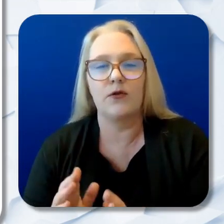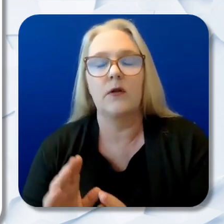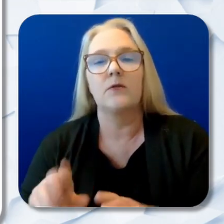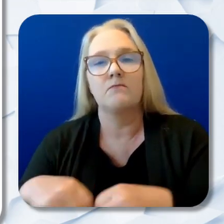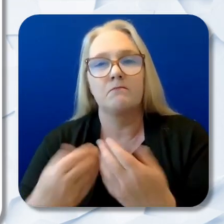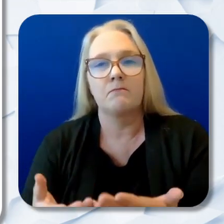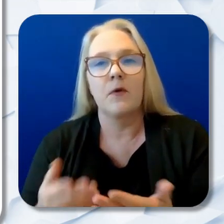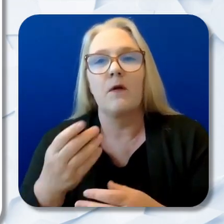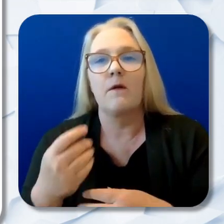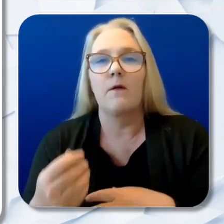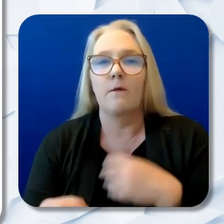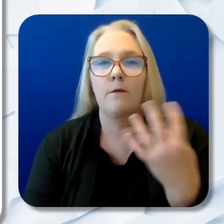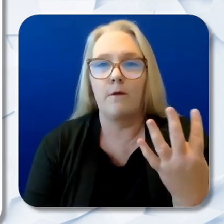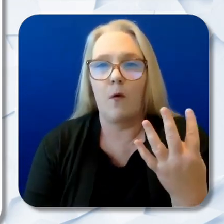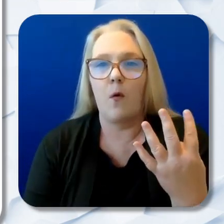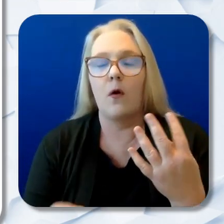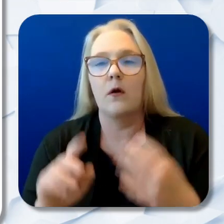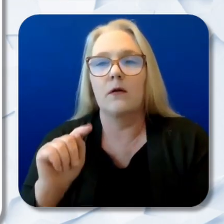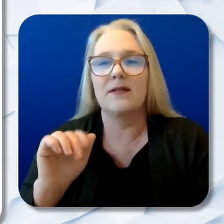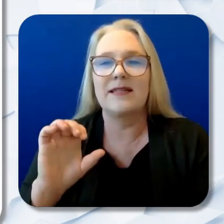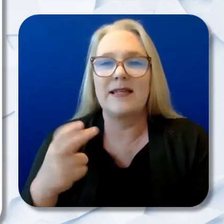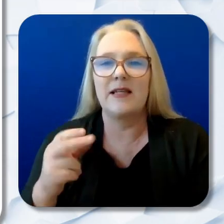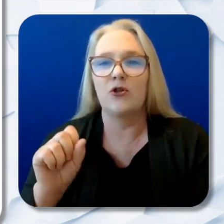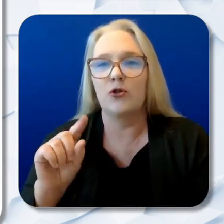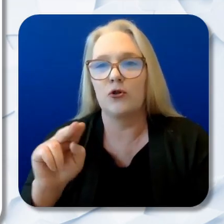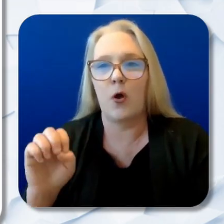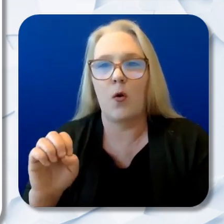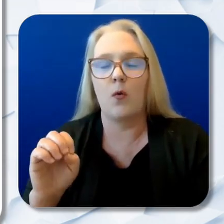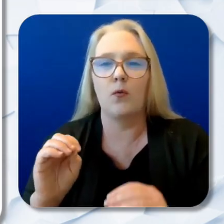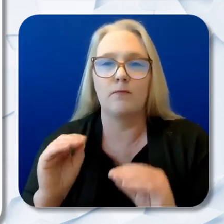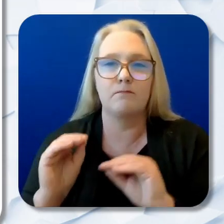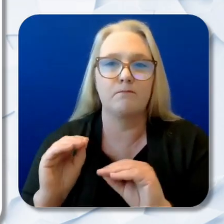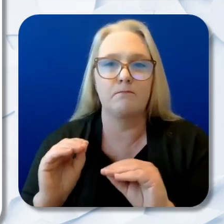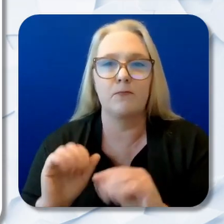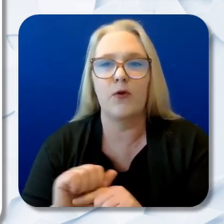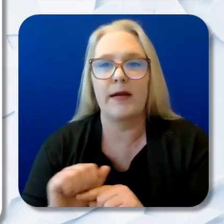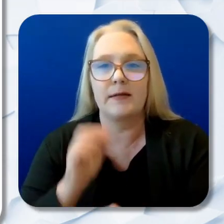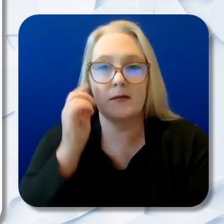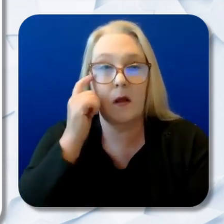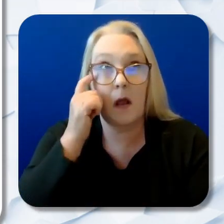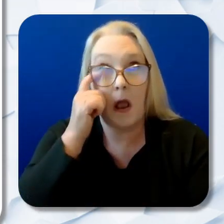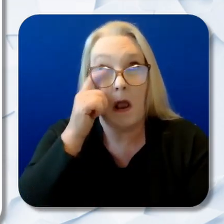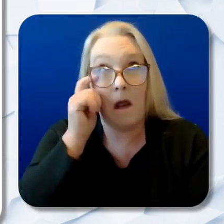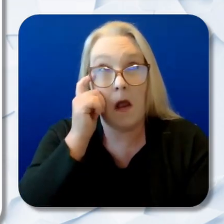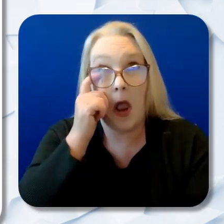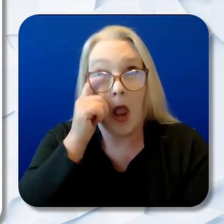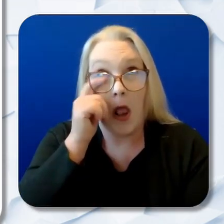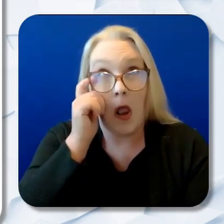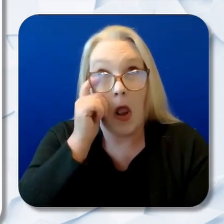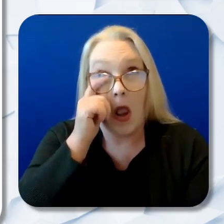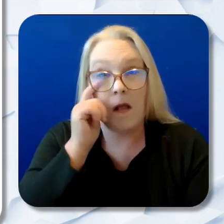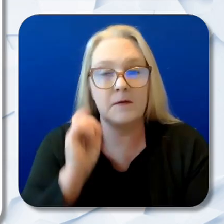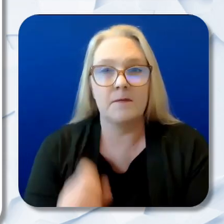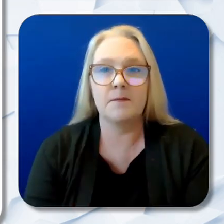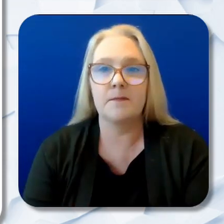deliver 4 various Teachstone trainings. And I can Next pick slide. it up from here, Jake. Thank you. Next Uh-huh. slide. I had a